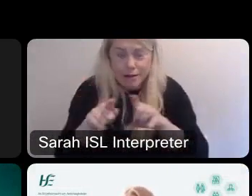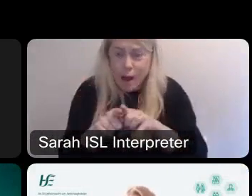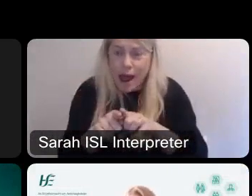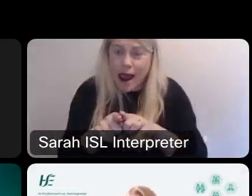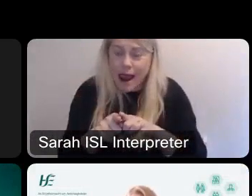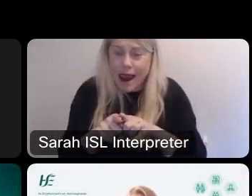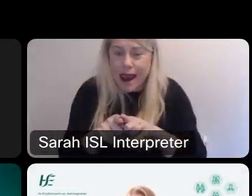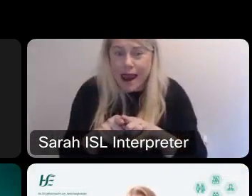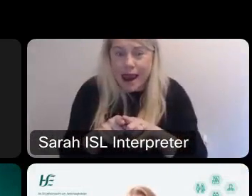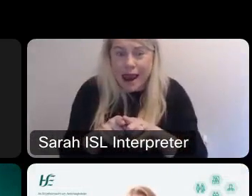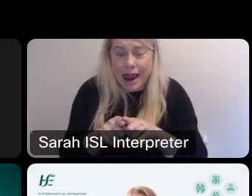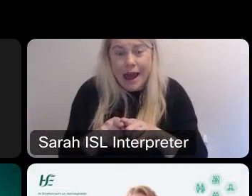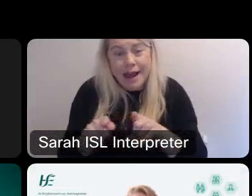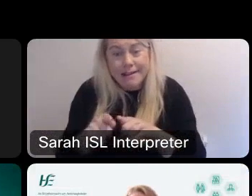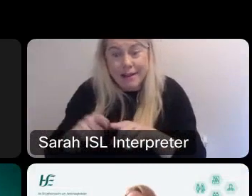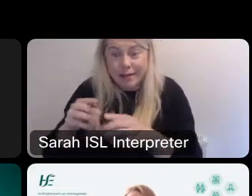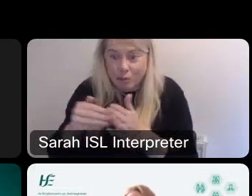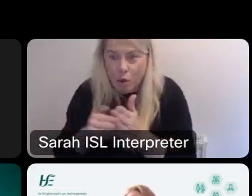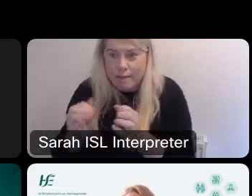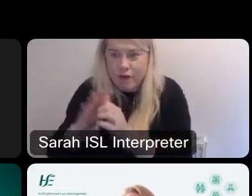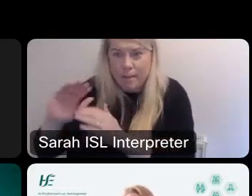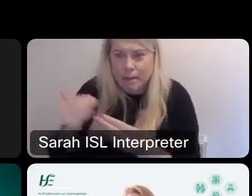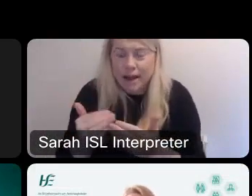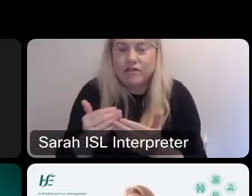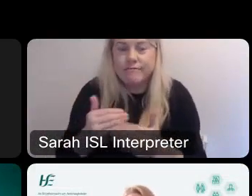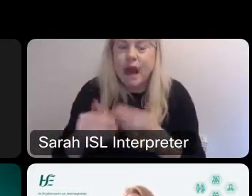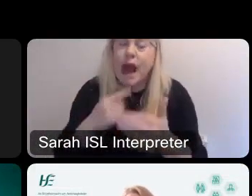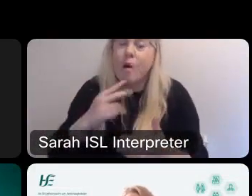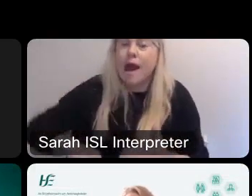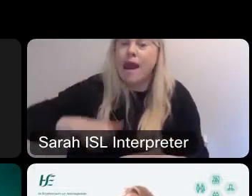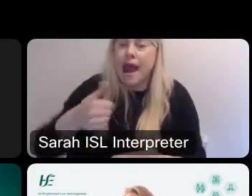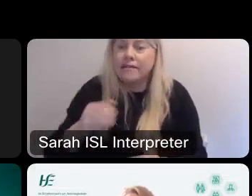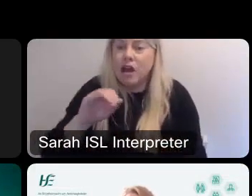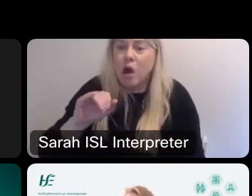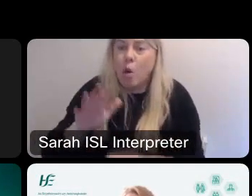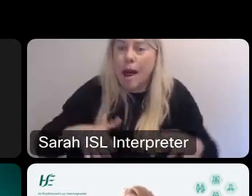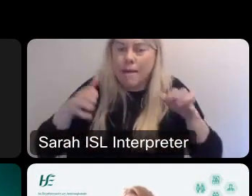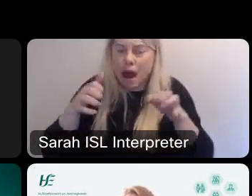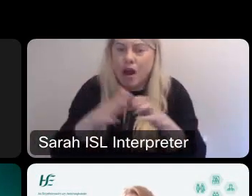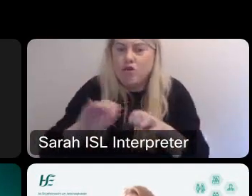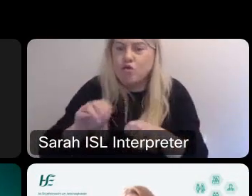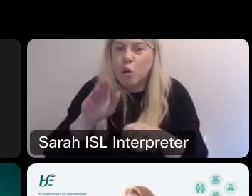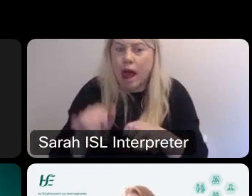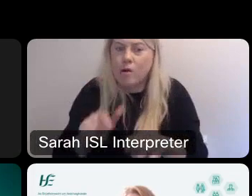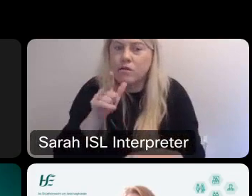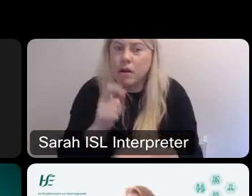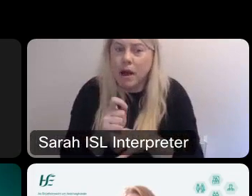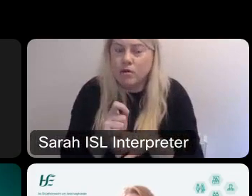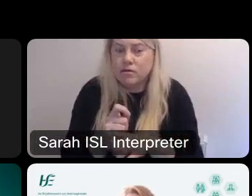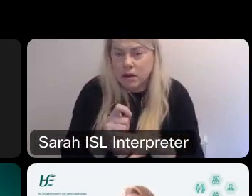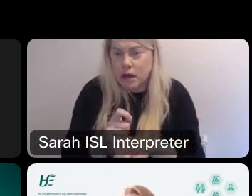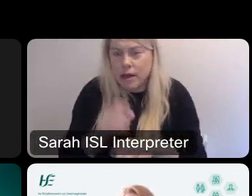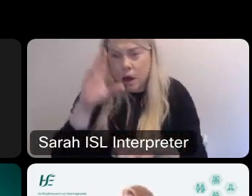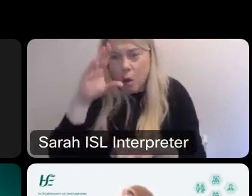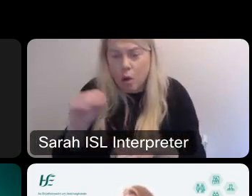programs of work for implementation. Indeed, our next webinar in July will focus on the notifiable incidents of the Act and